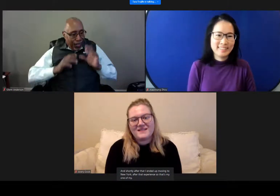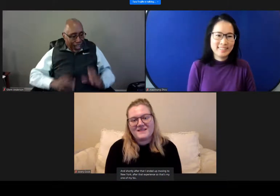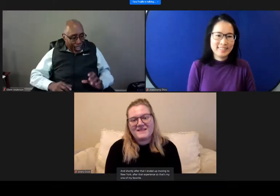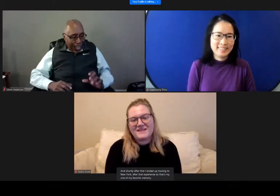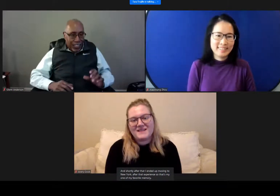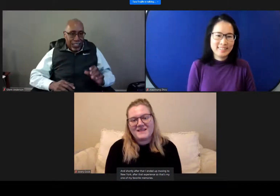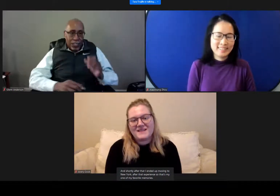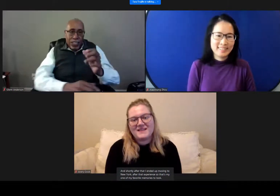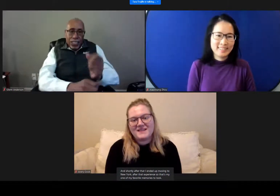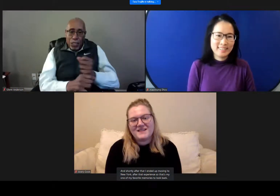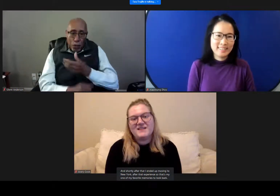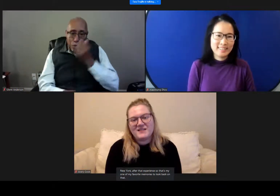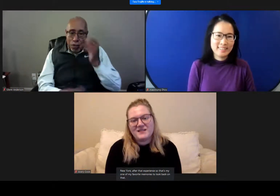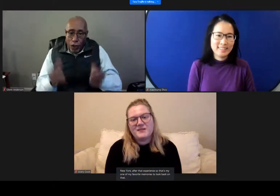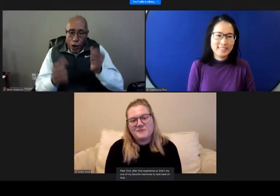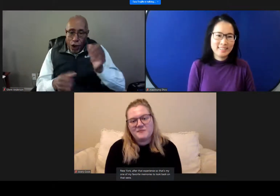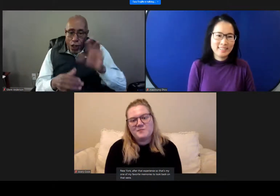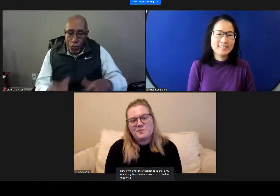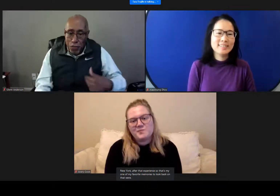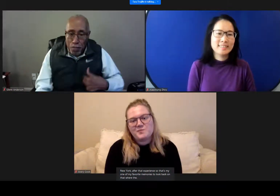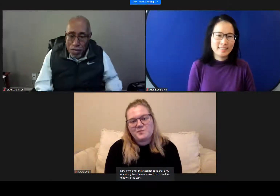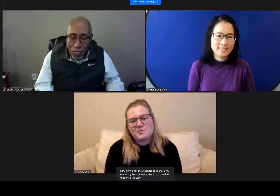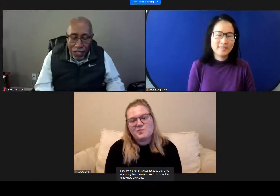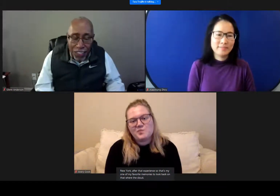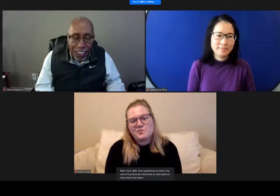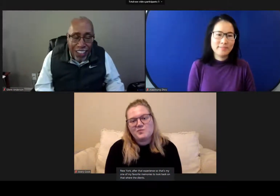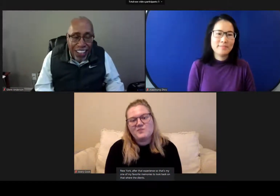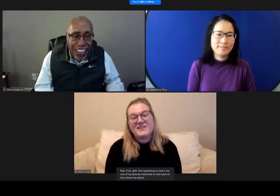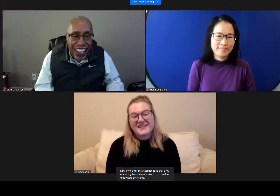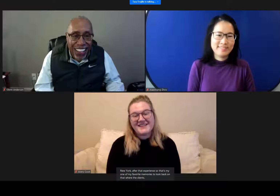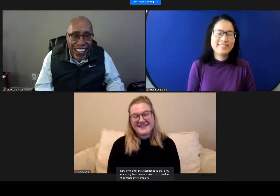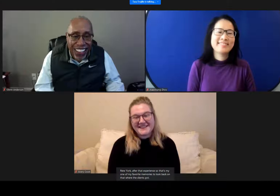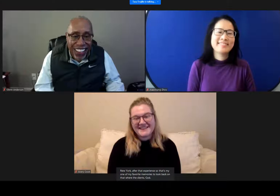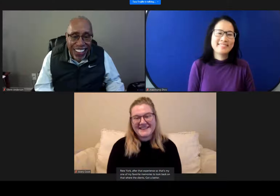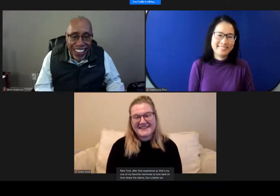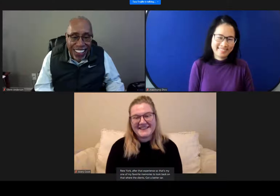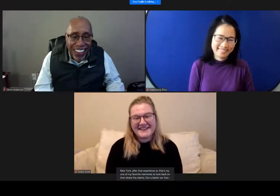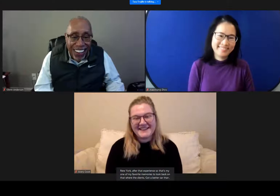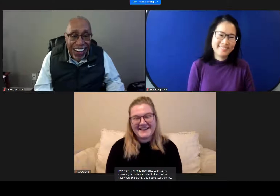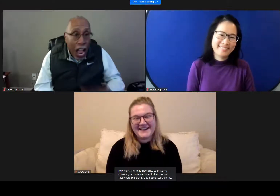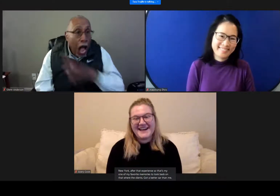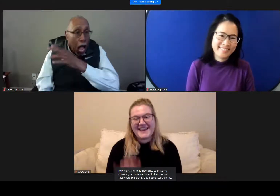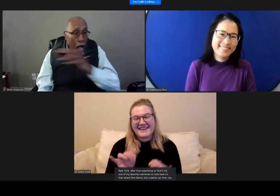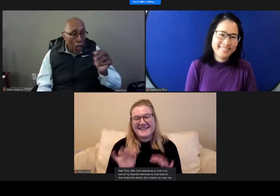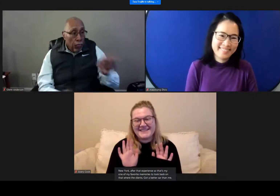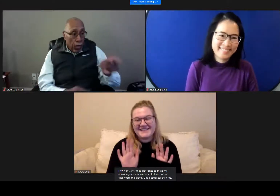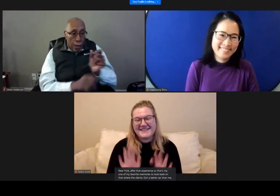favorite memories, to look back on that, where the clients got a better car than me.